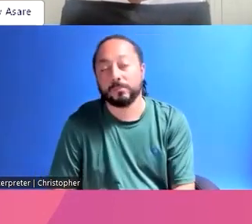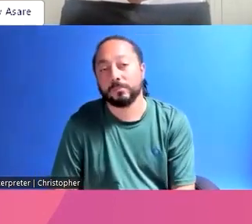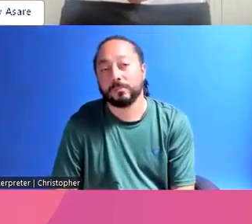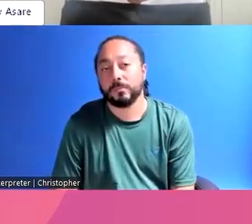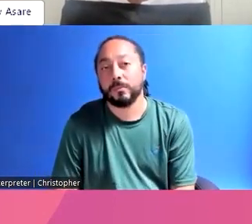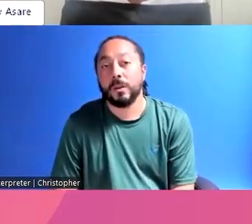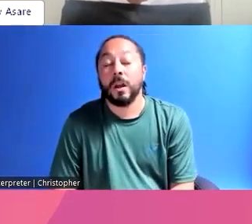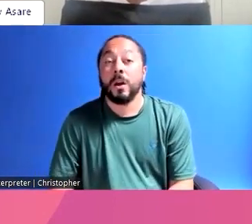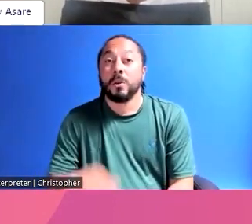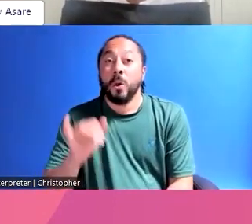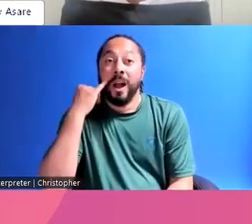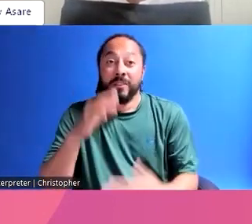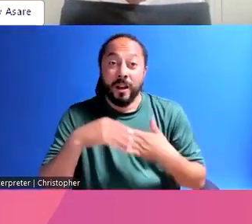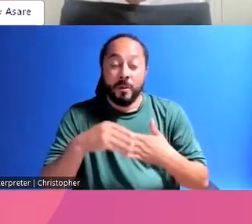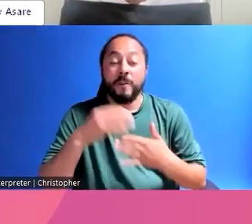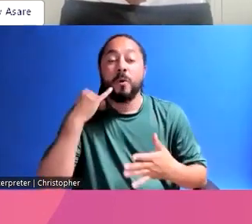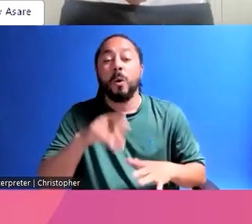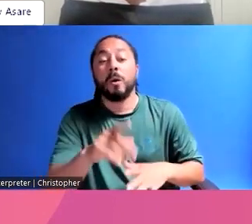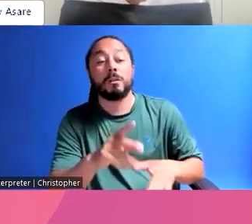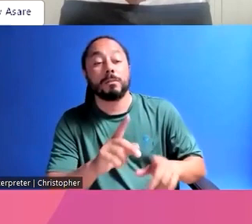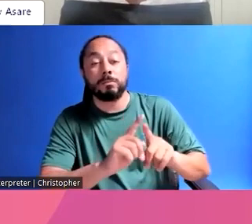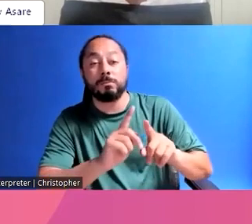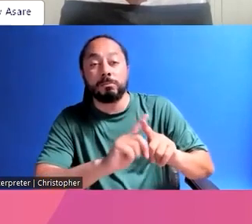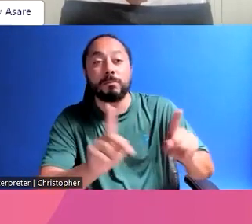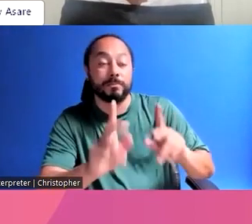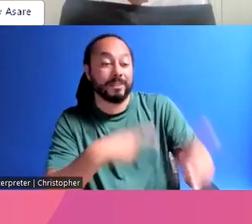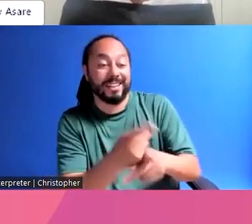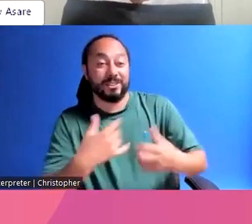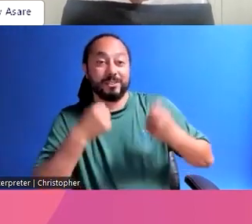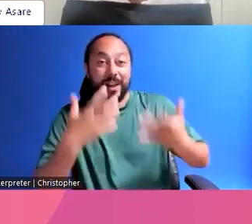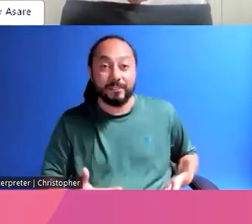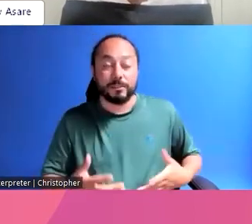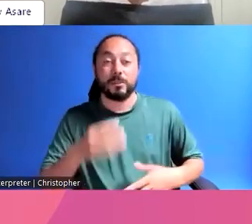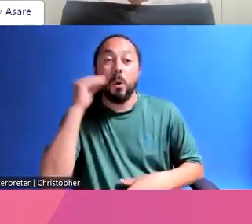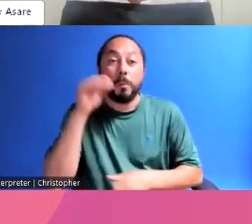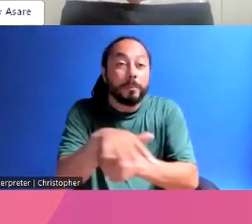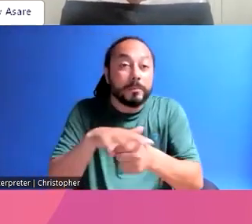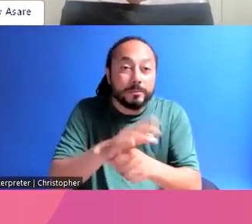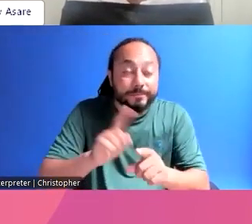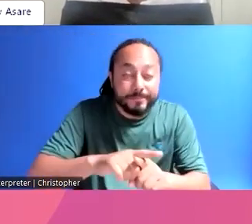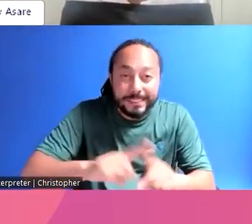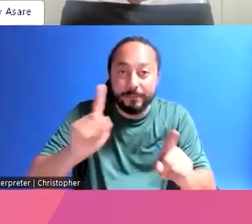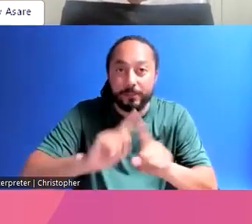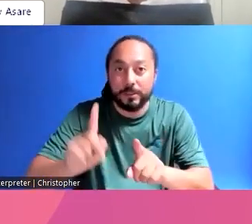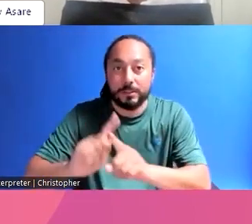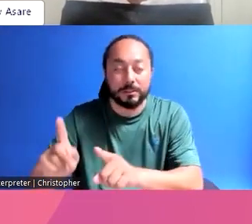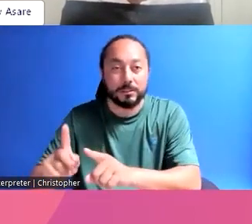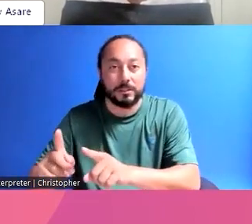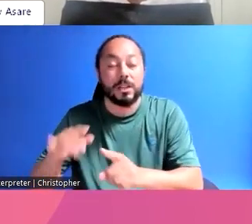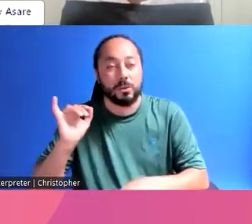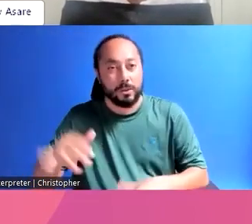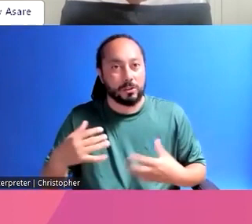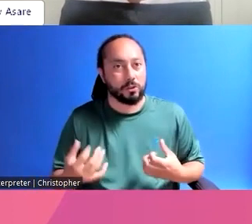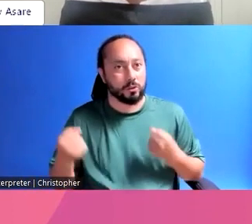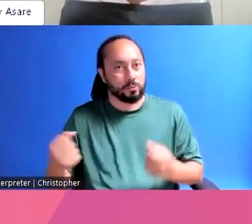for different situations and different survivors, different regions, is a strength and something that needs to